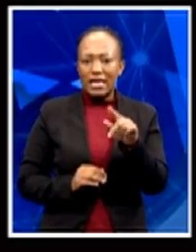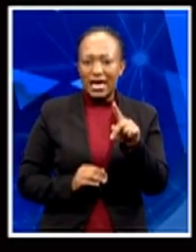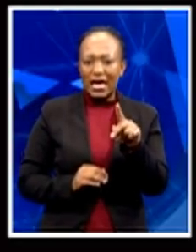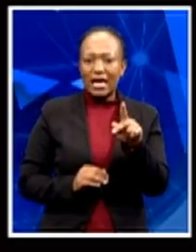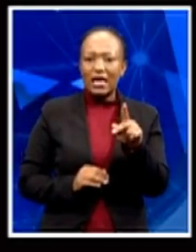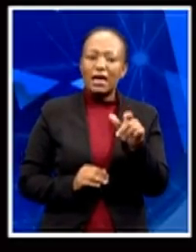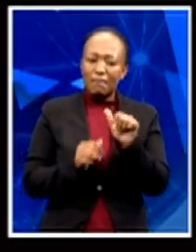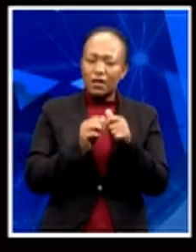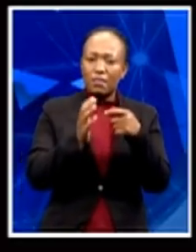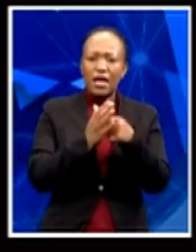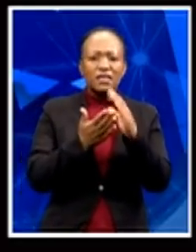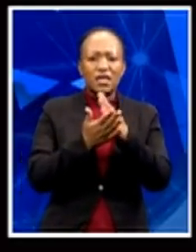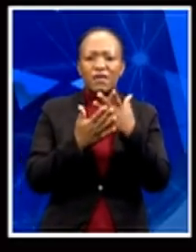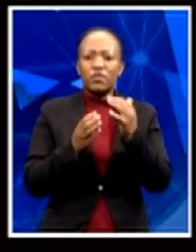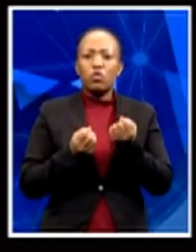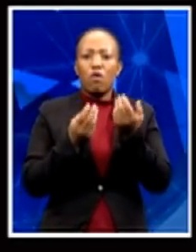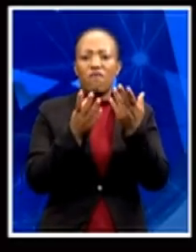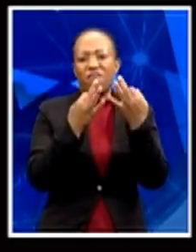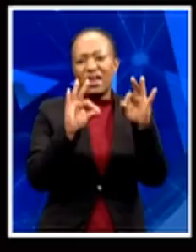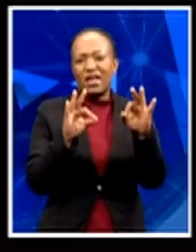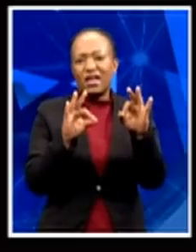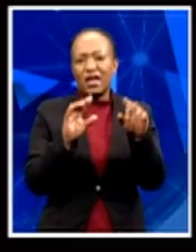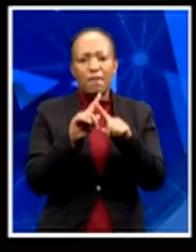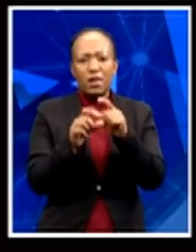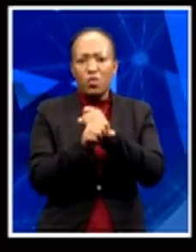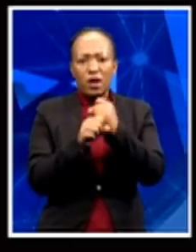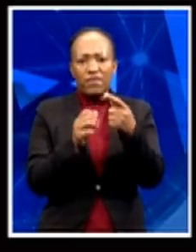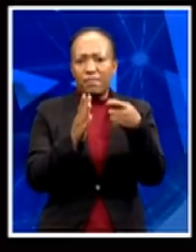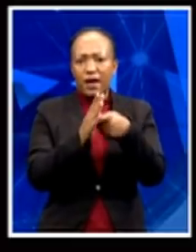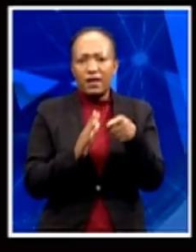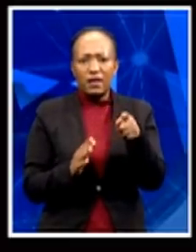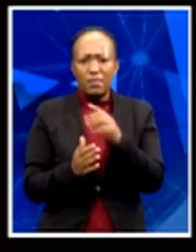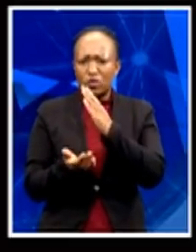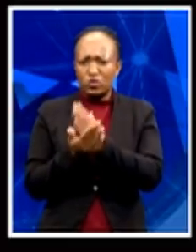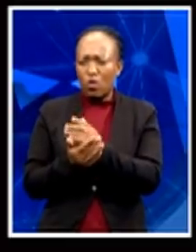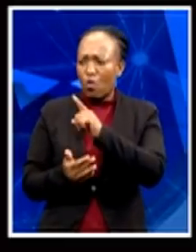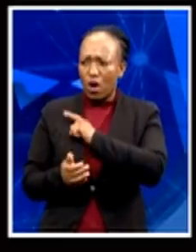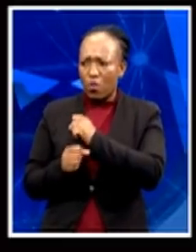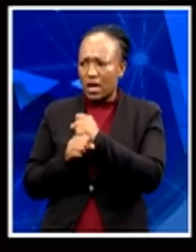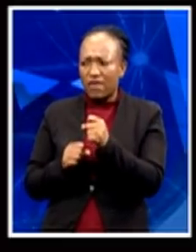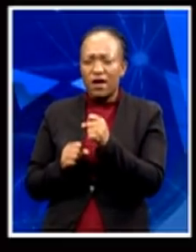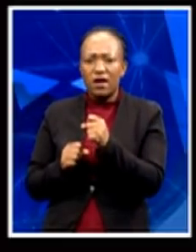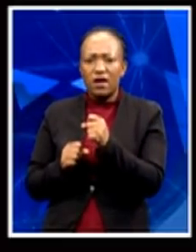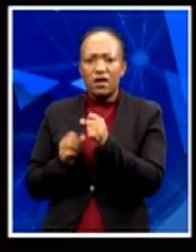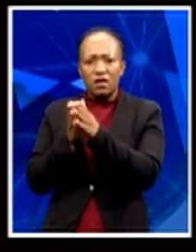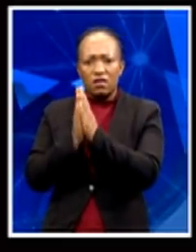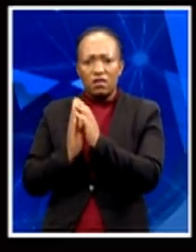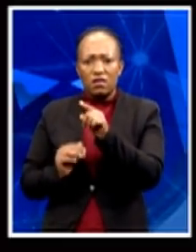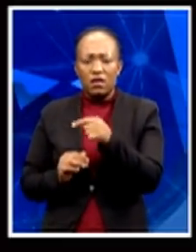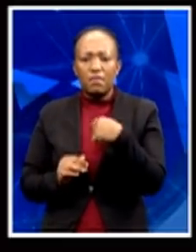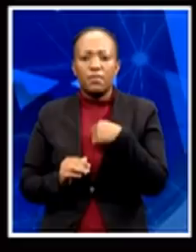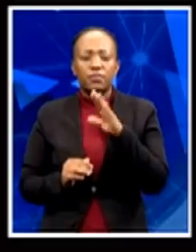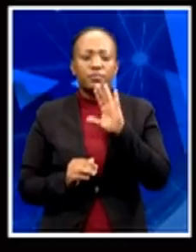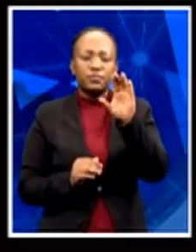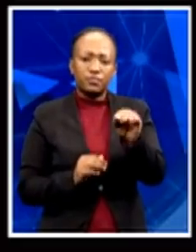not. I'm not sure why we have none. Now, I want to ask a very important question here, Minister. There is